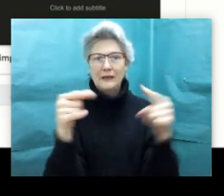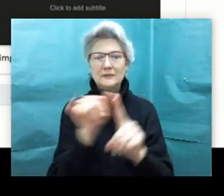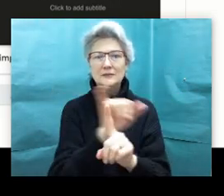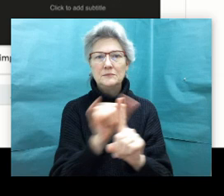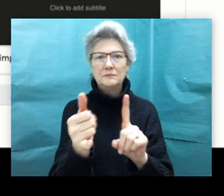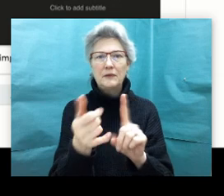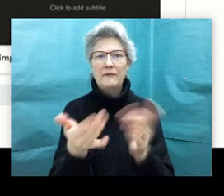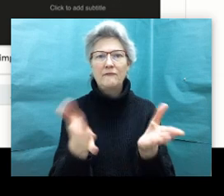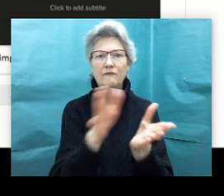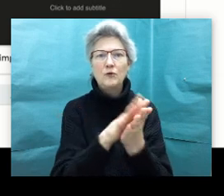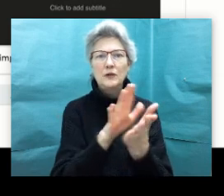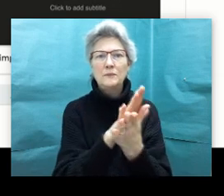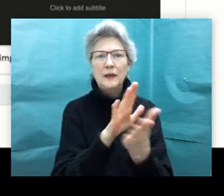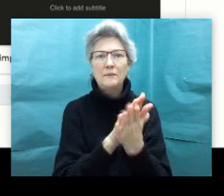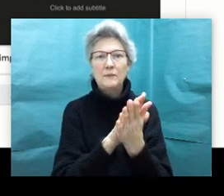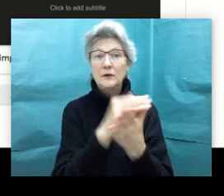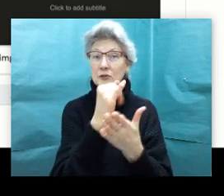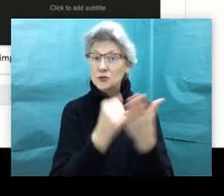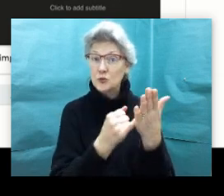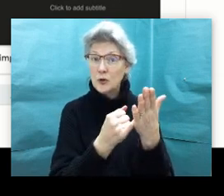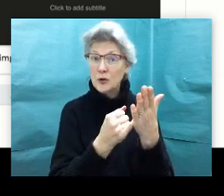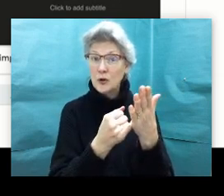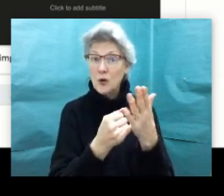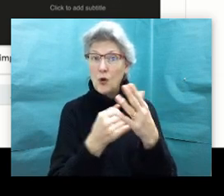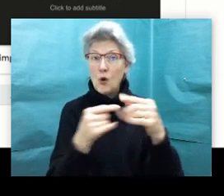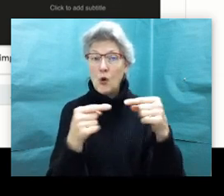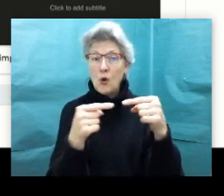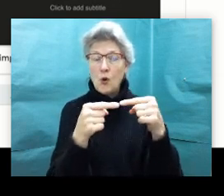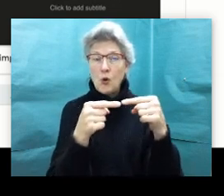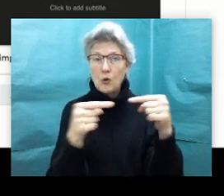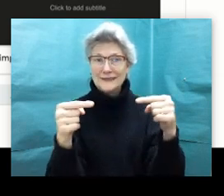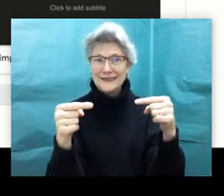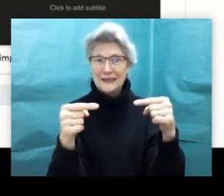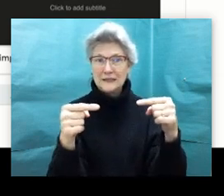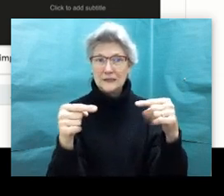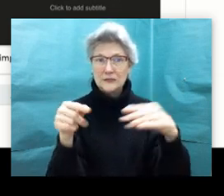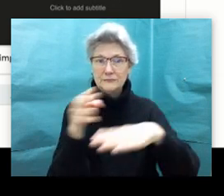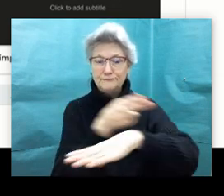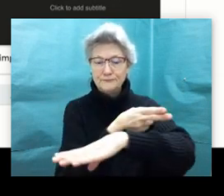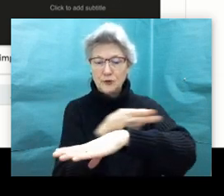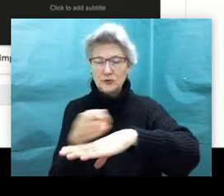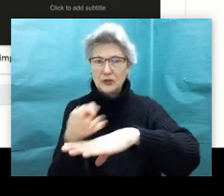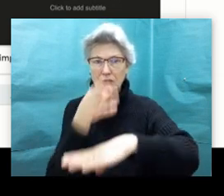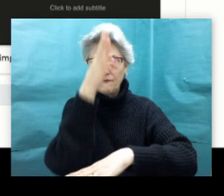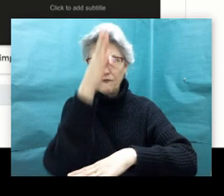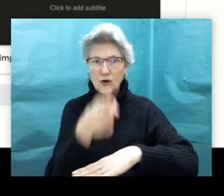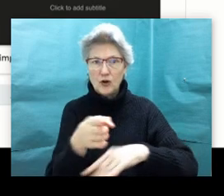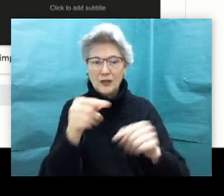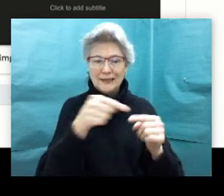and drawing horizontal, vertical, and diagonal lines. Now it's your turn to give it a try.